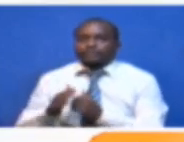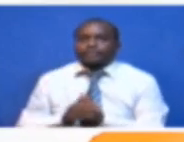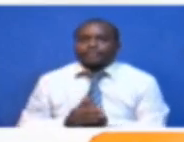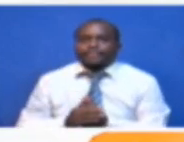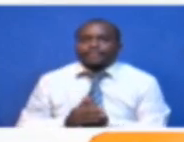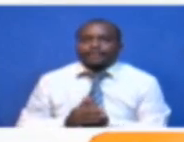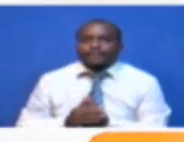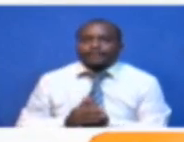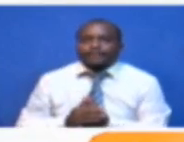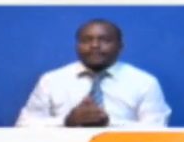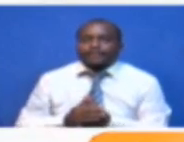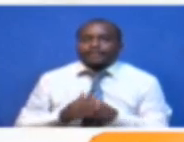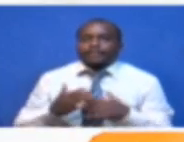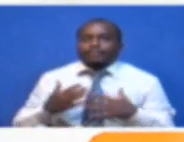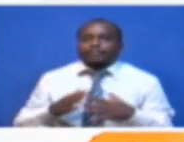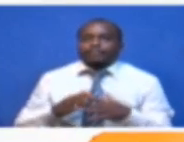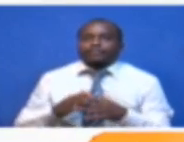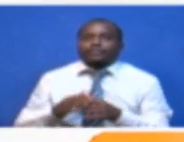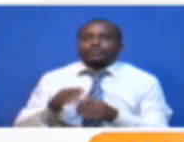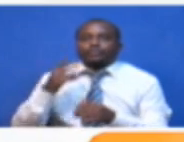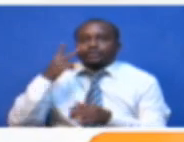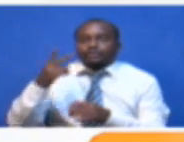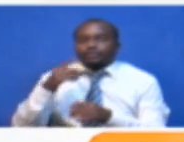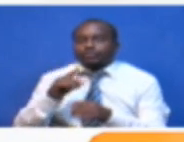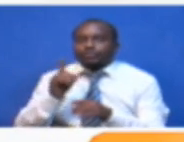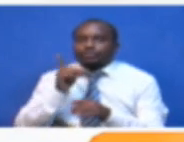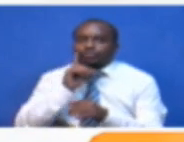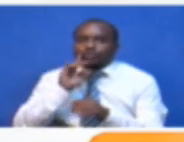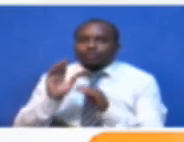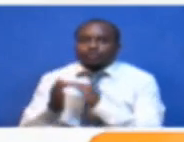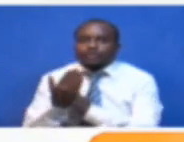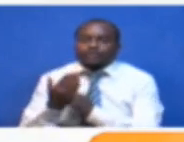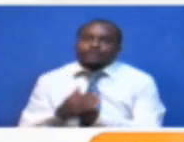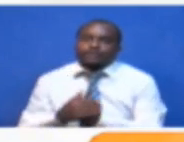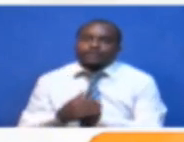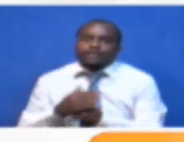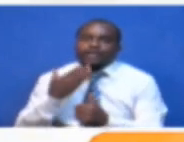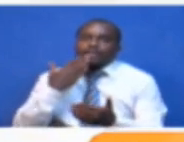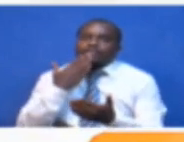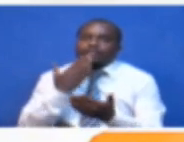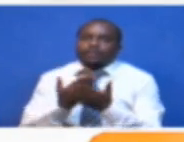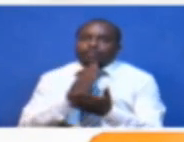these networks. We'll see you tomorrow morning at 6 a.m. Thanks so much for being a part of the show.